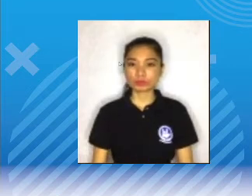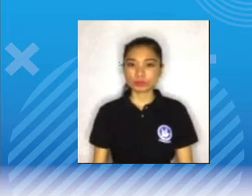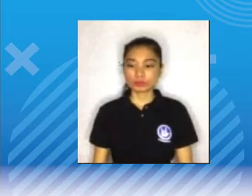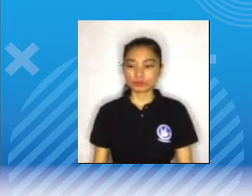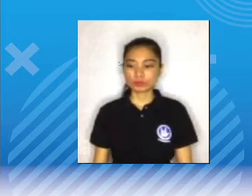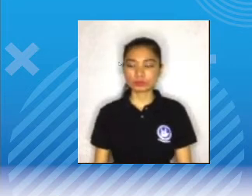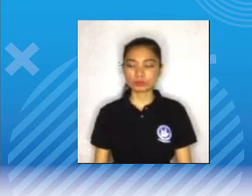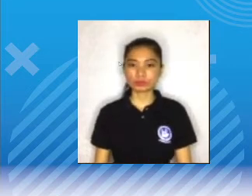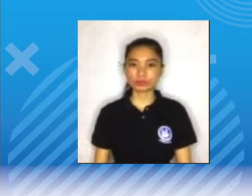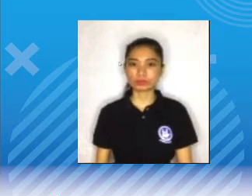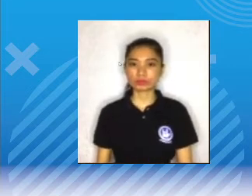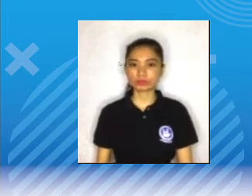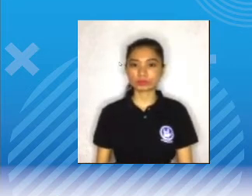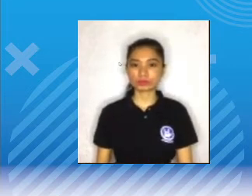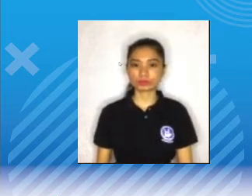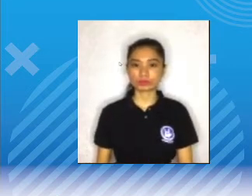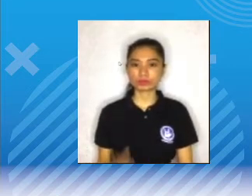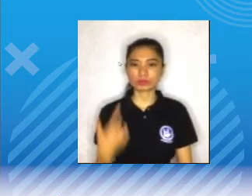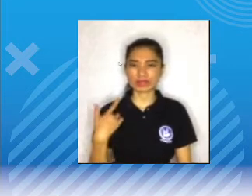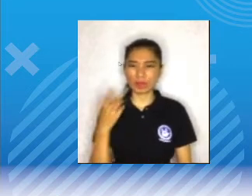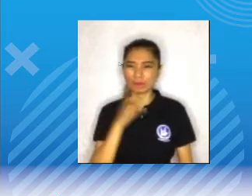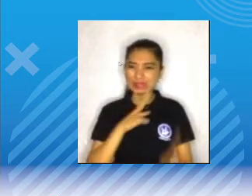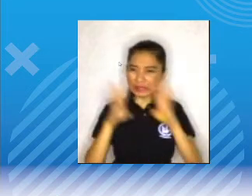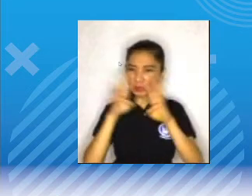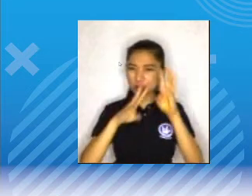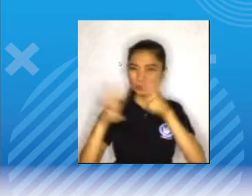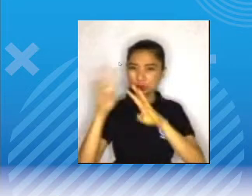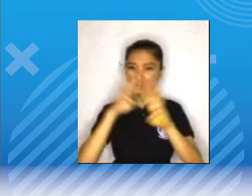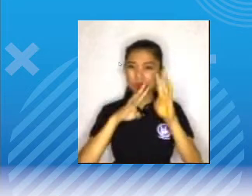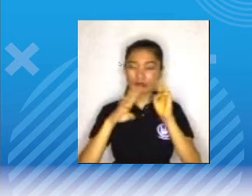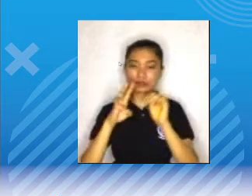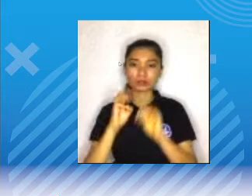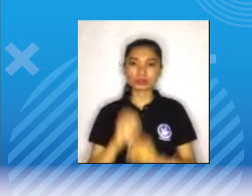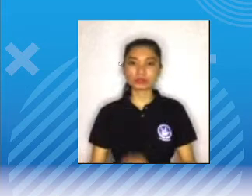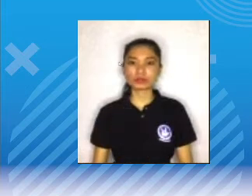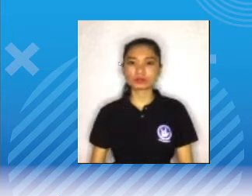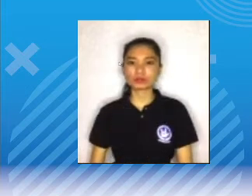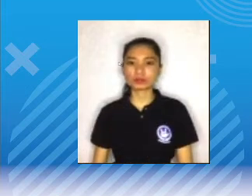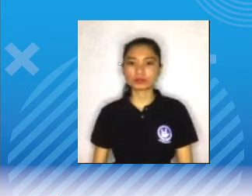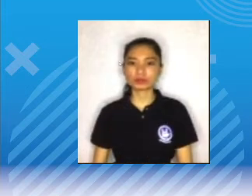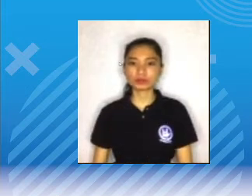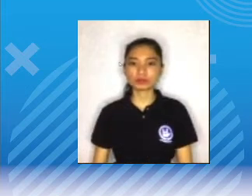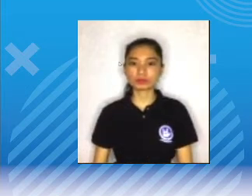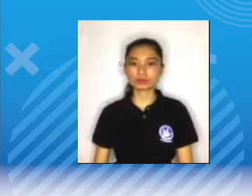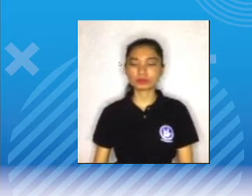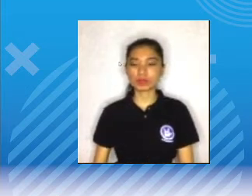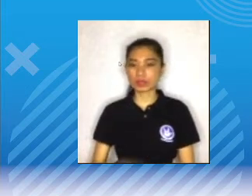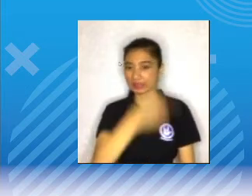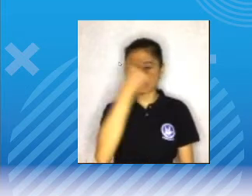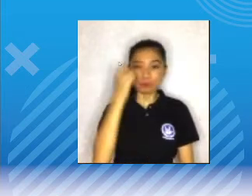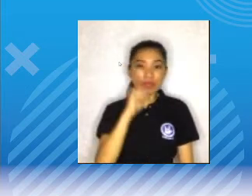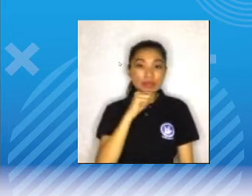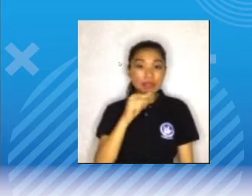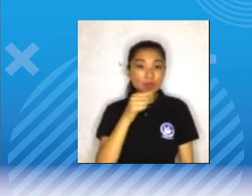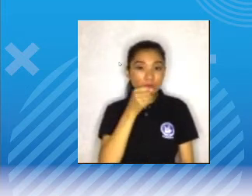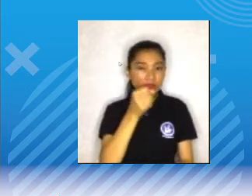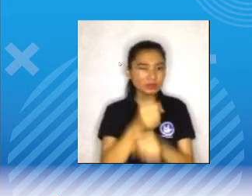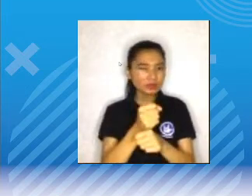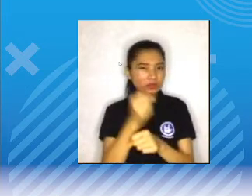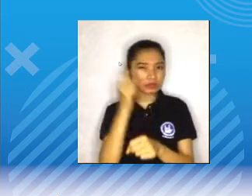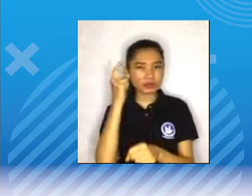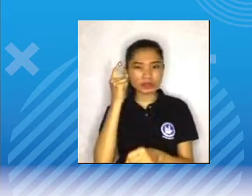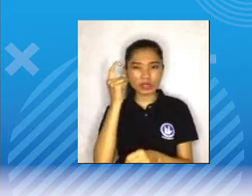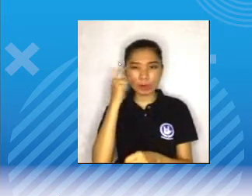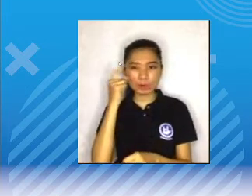ngayong panahon na to due to the uncertainty. So dati, yung buong school